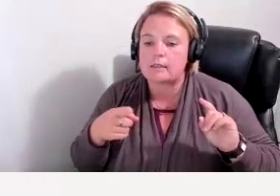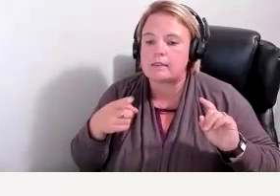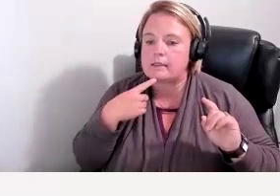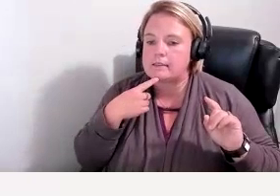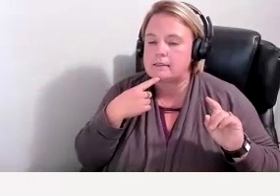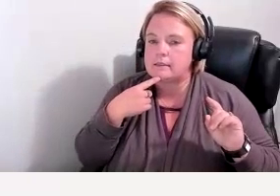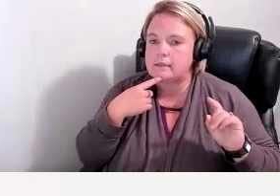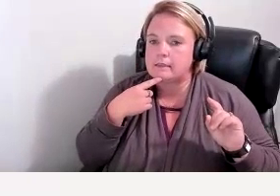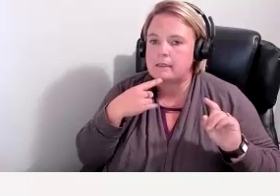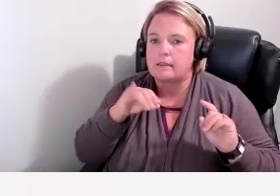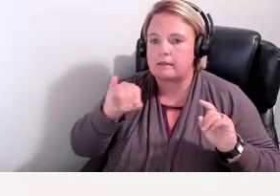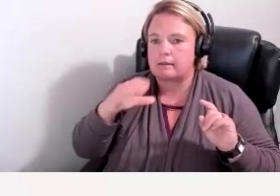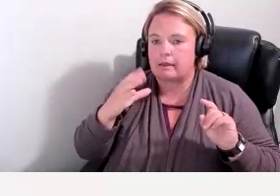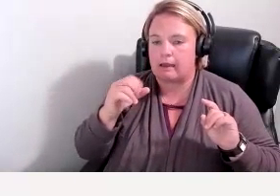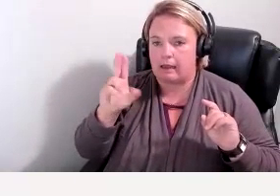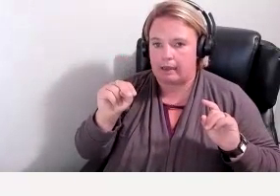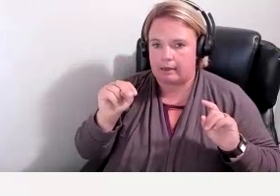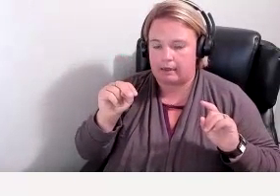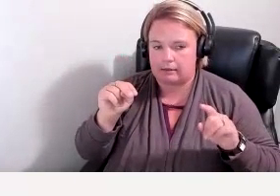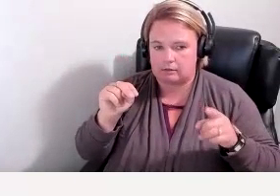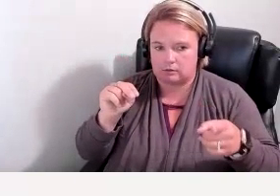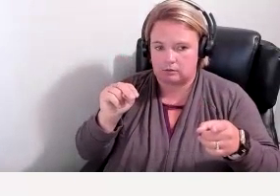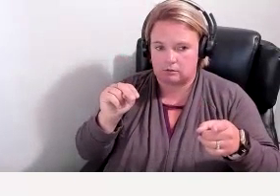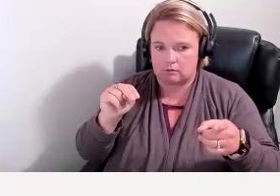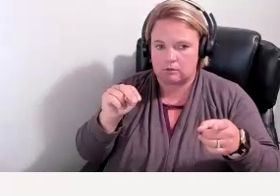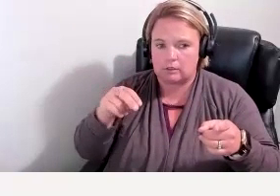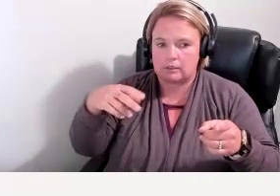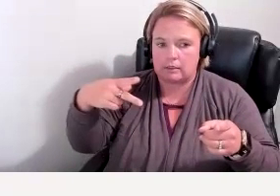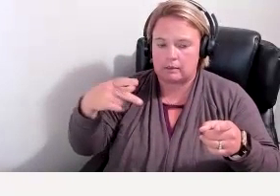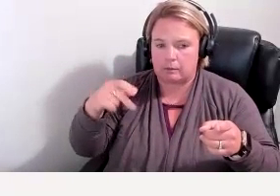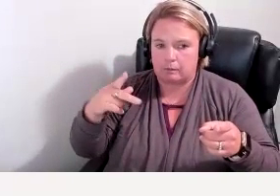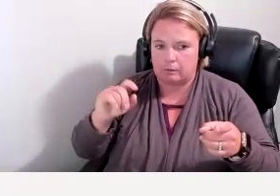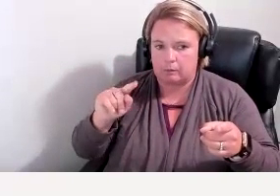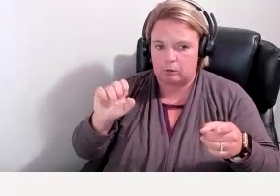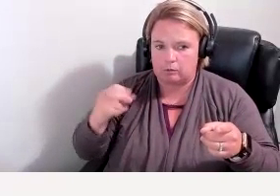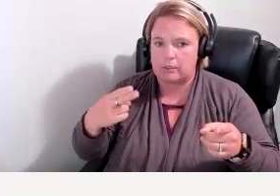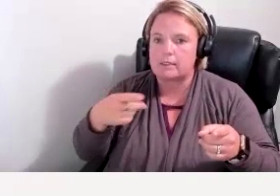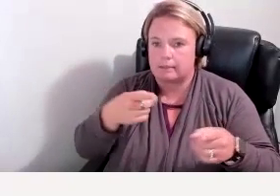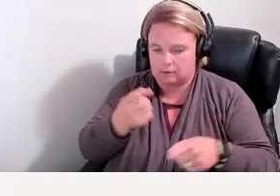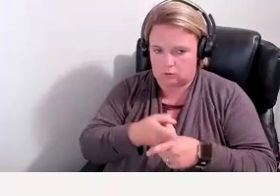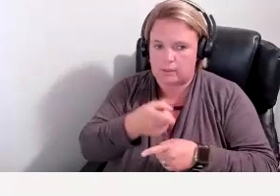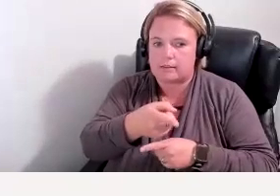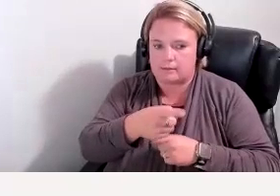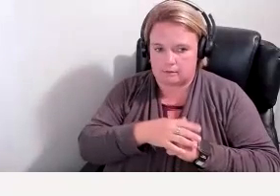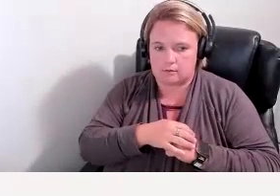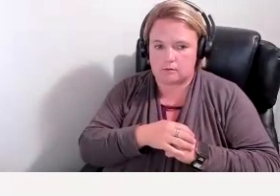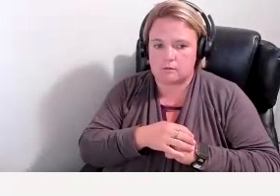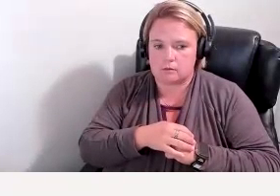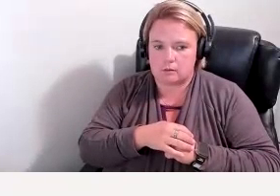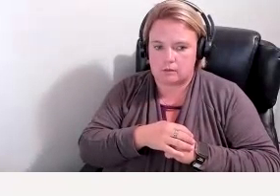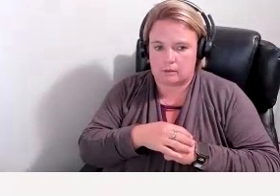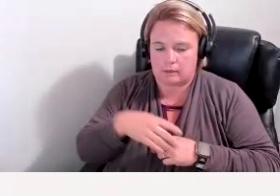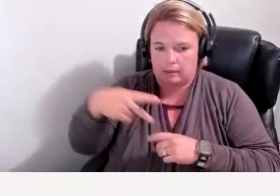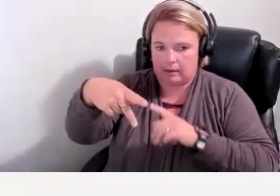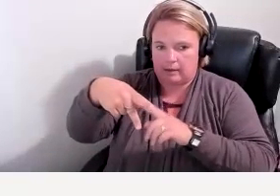about the icon, if that was what PopeTech was for. And yes, that's correct. So the P that you'll